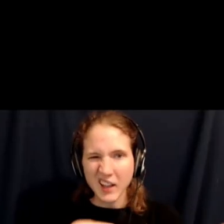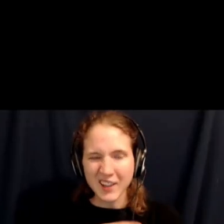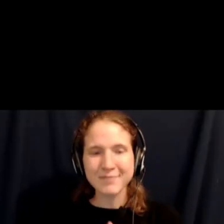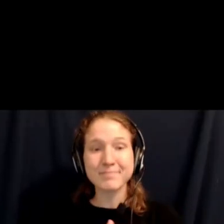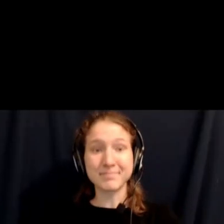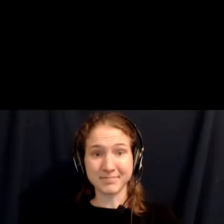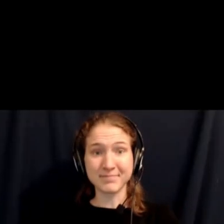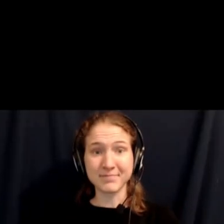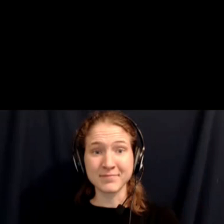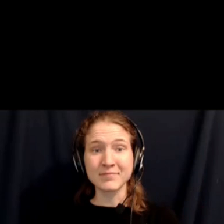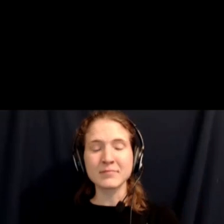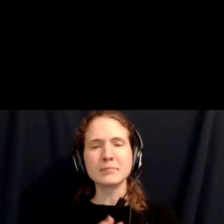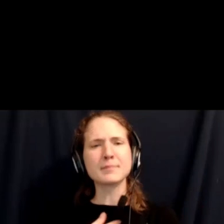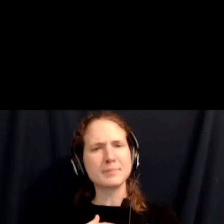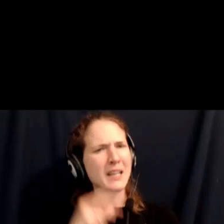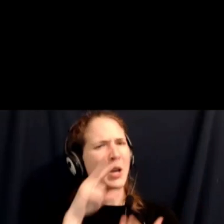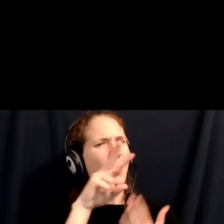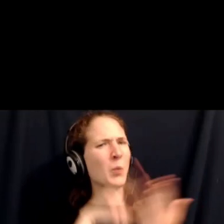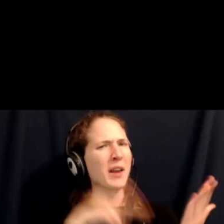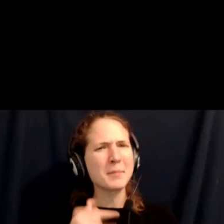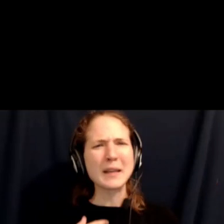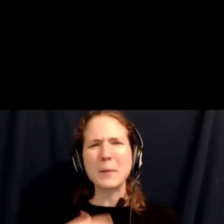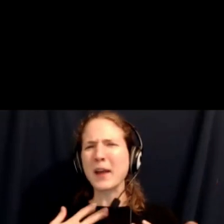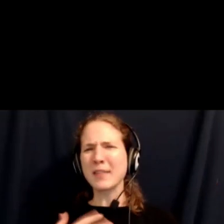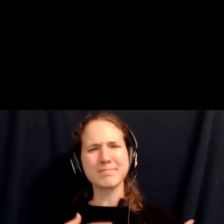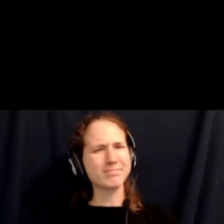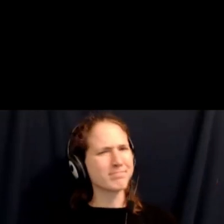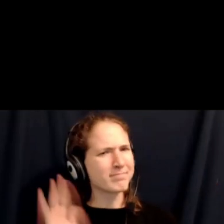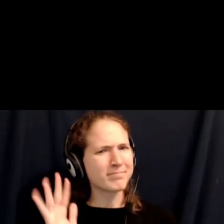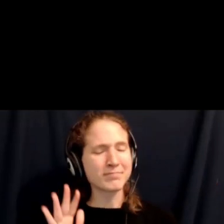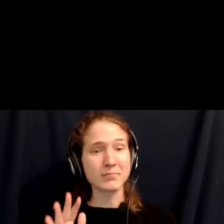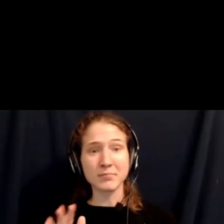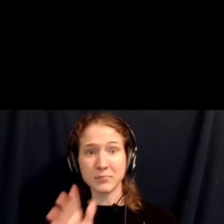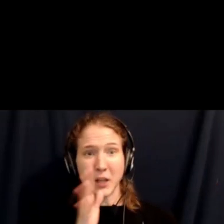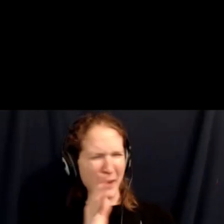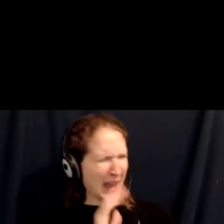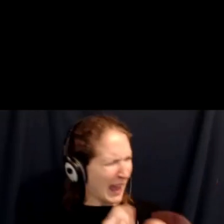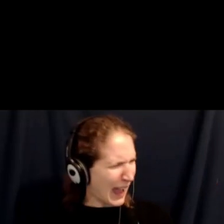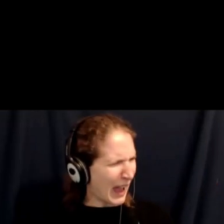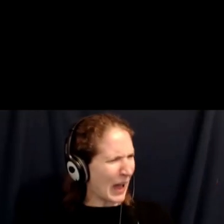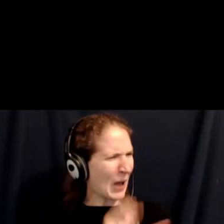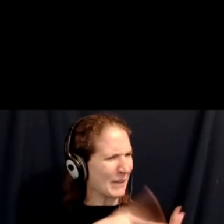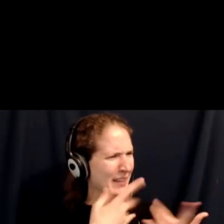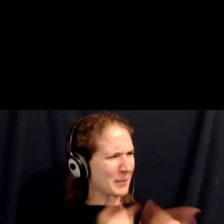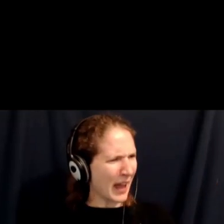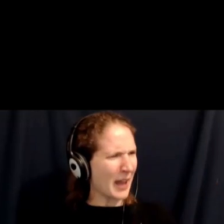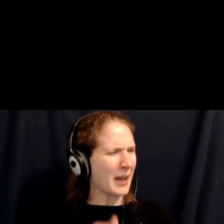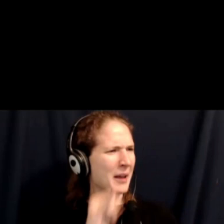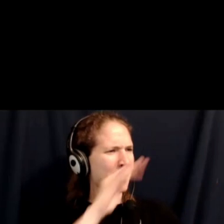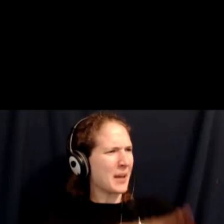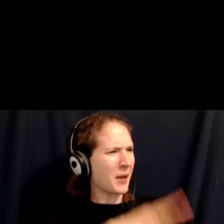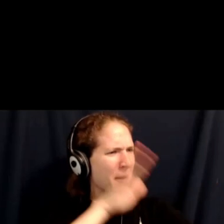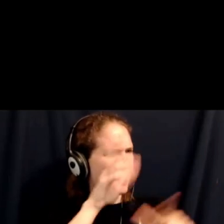I breathed throughout my childhood. My mother used to say, "How can you read while setting the table?" In the car, she's like, "Talk to